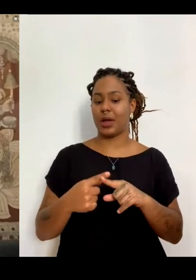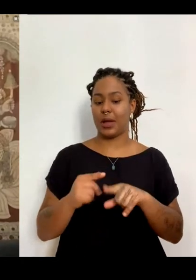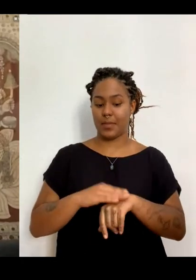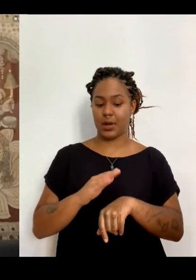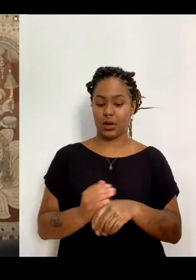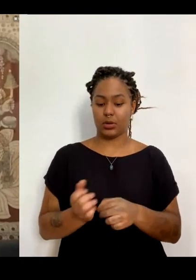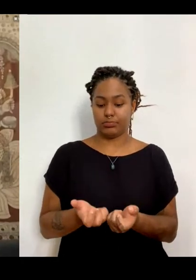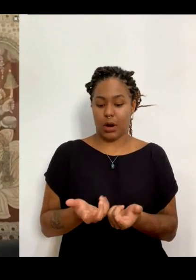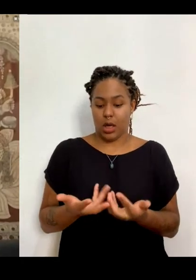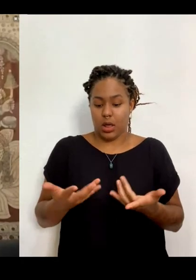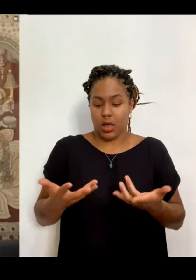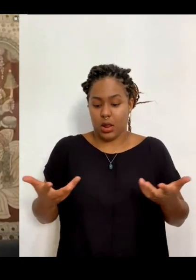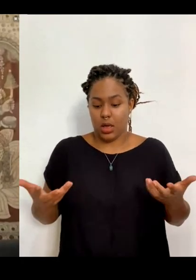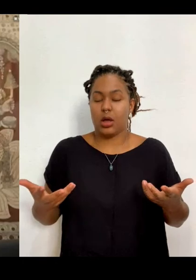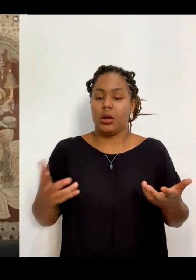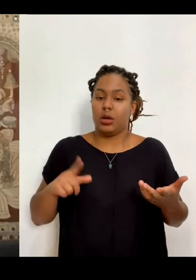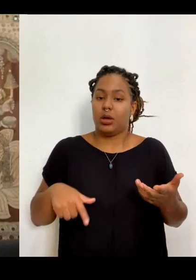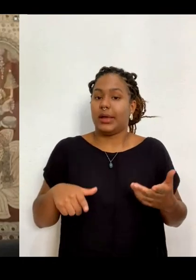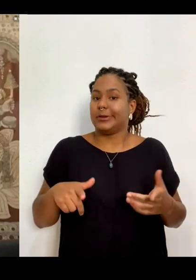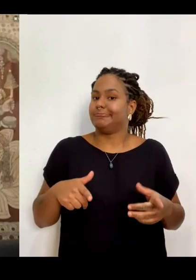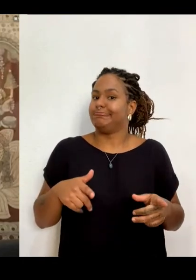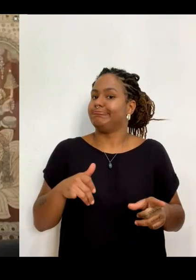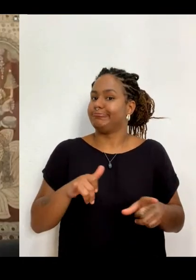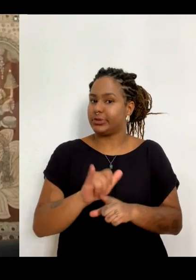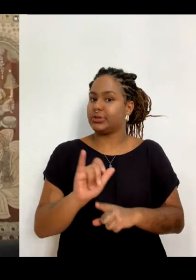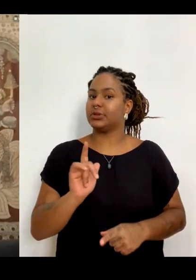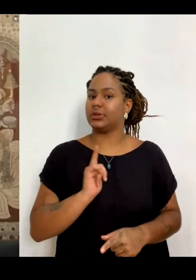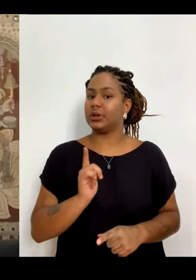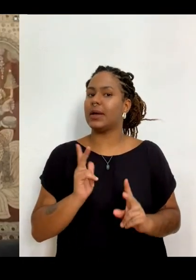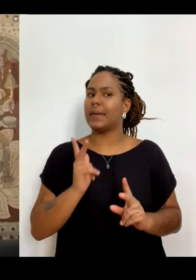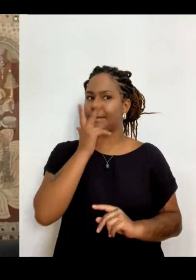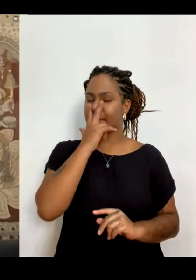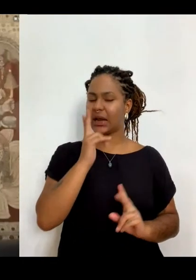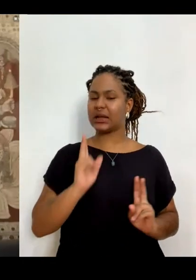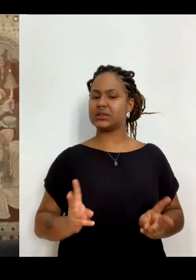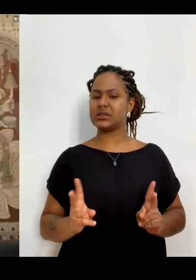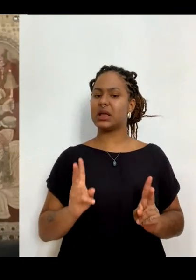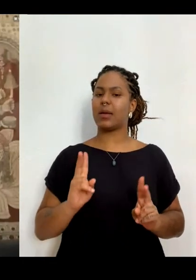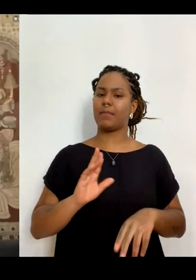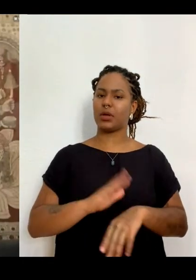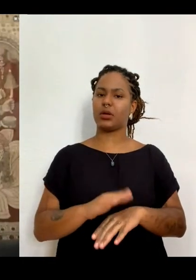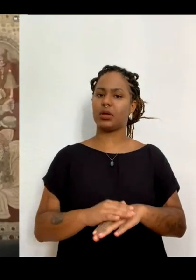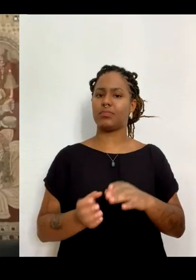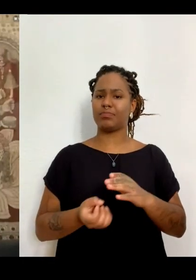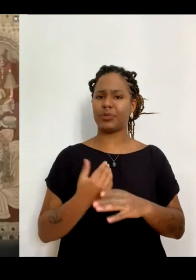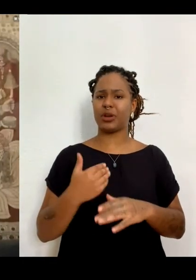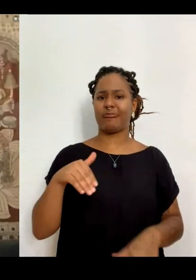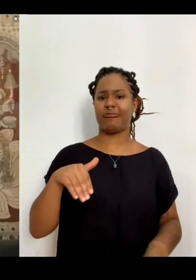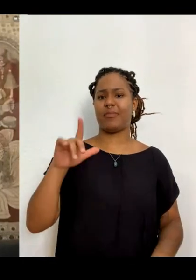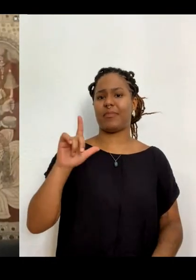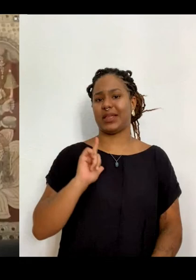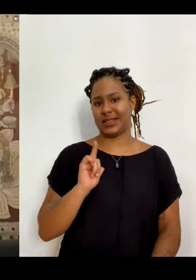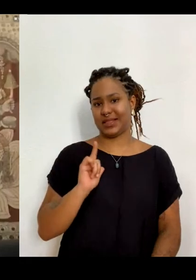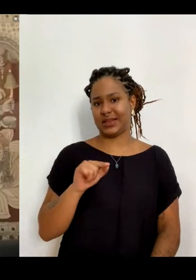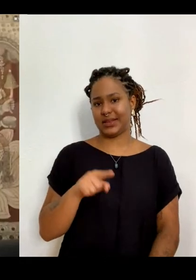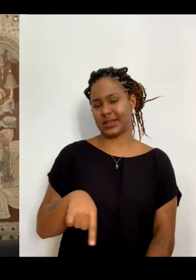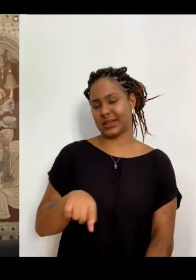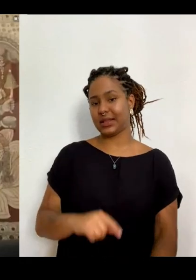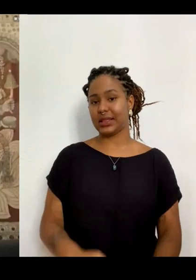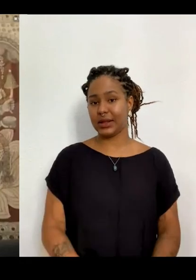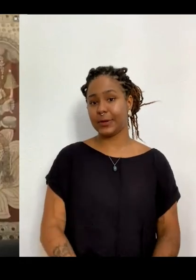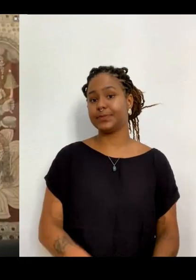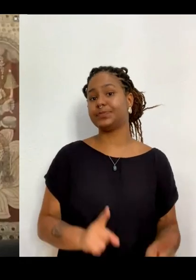always made to look like they're in low yielding but yield as mass is the irrelevant criteria for Ecology